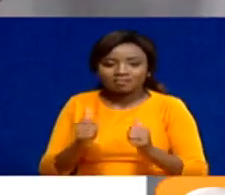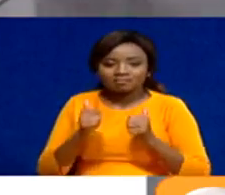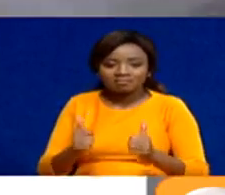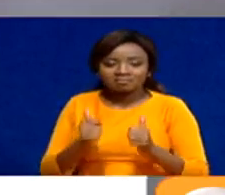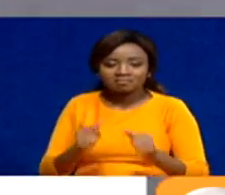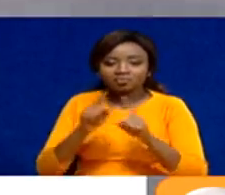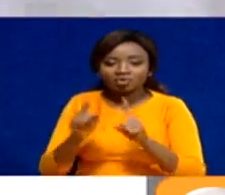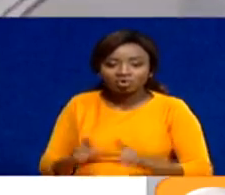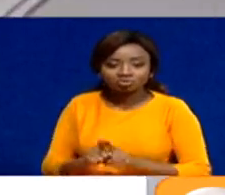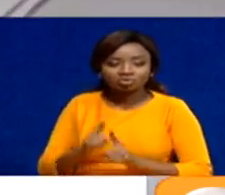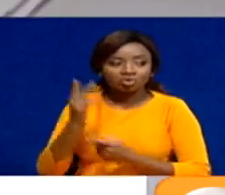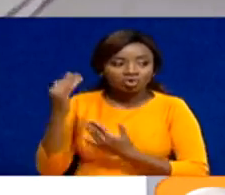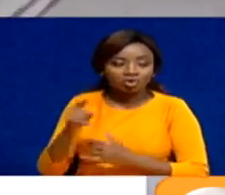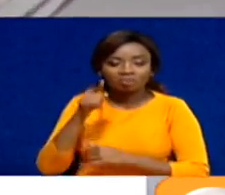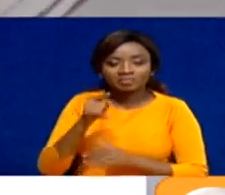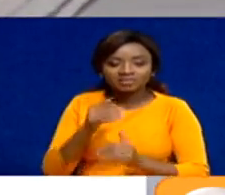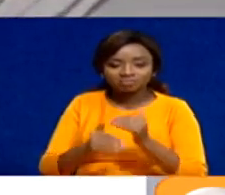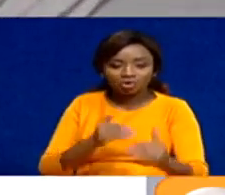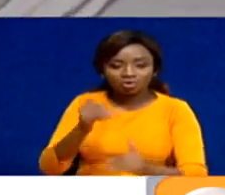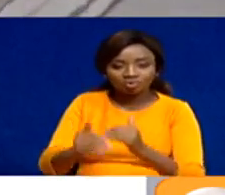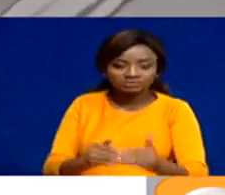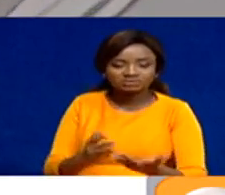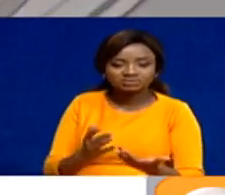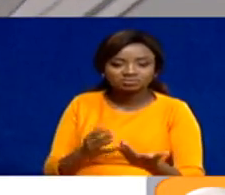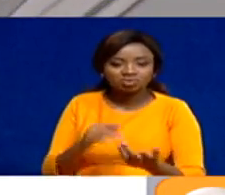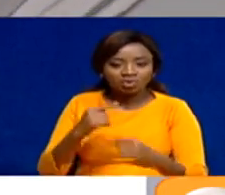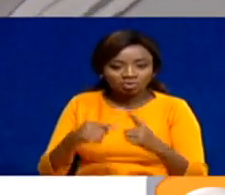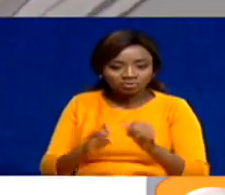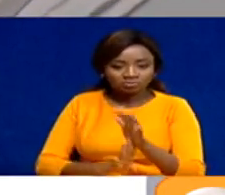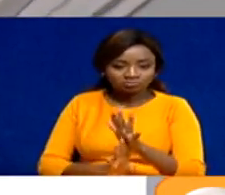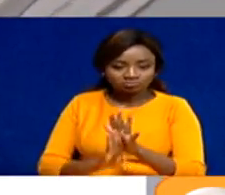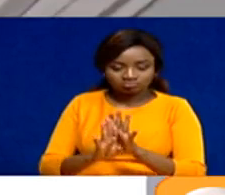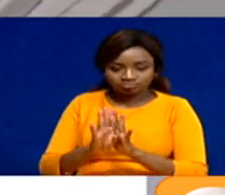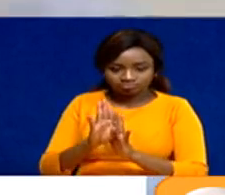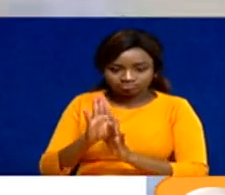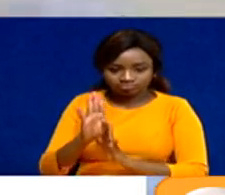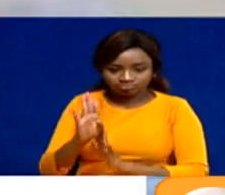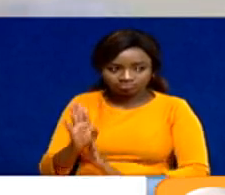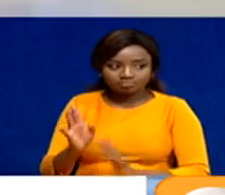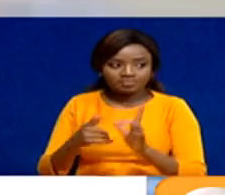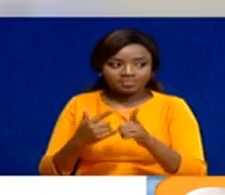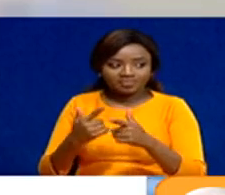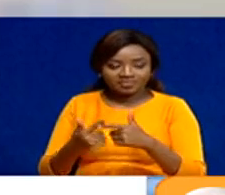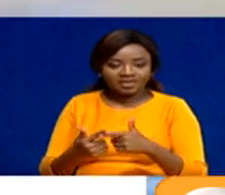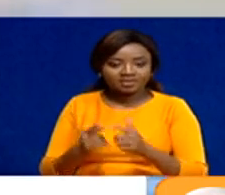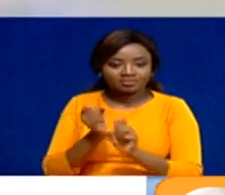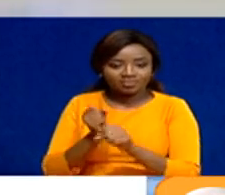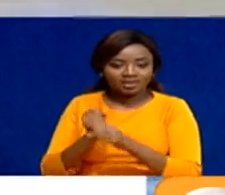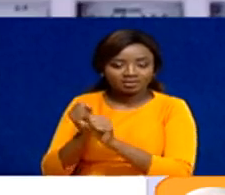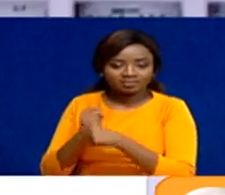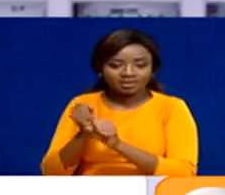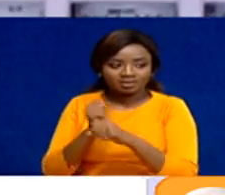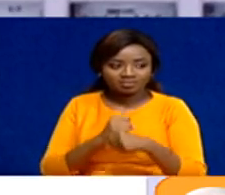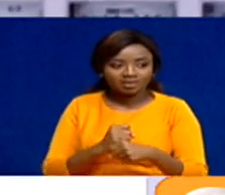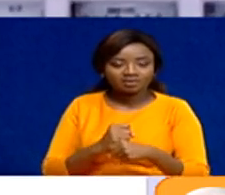hope the new method, which is easier to scale up than traditional vaccine technology, might ultimately be used to make vaccines